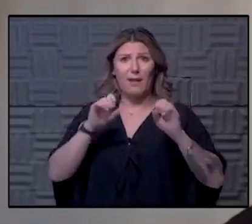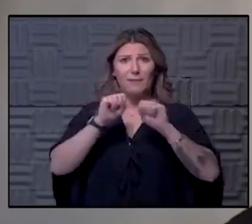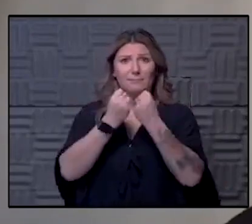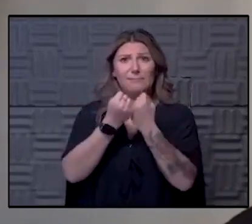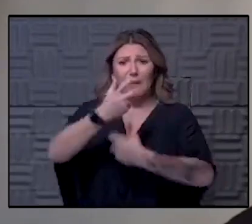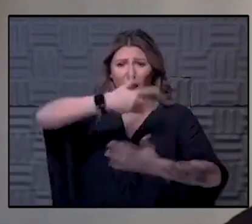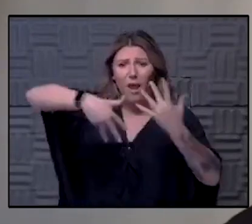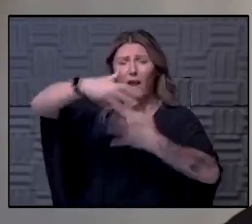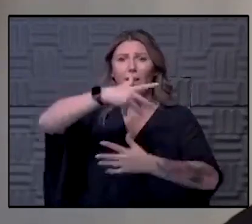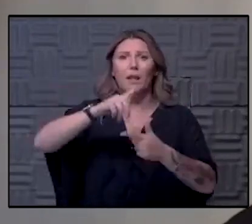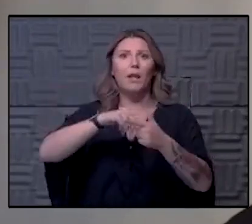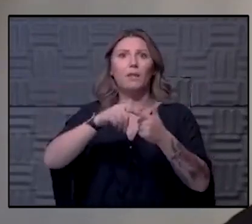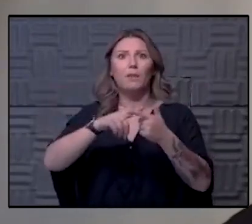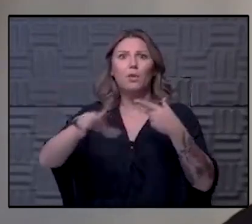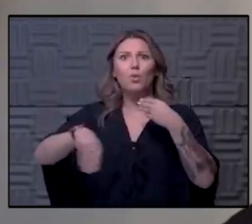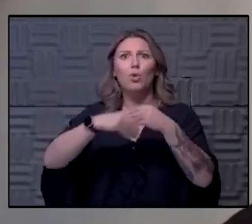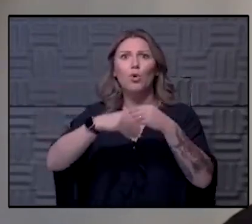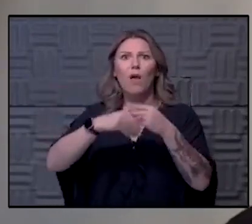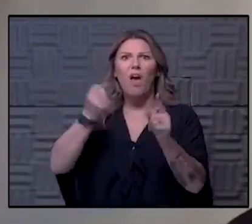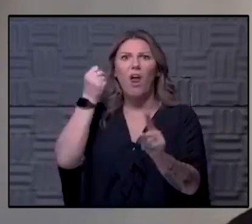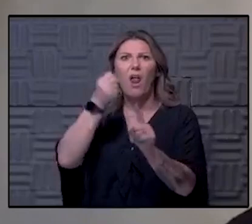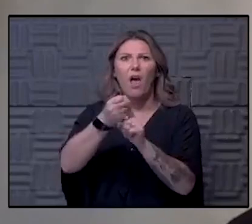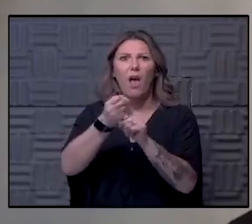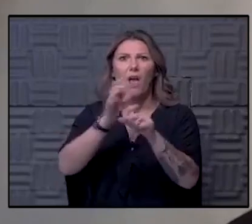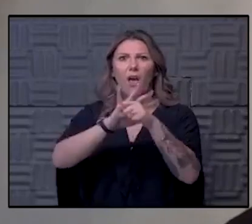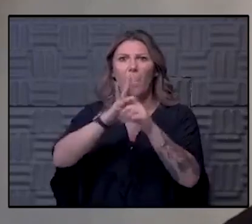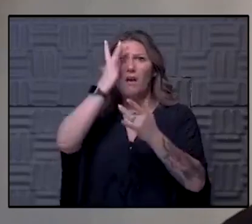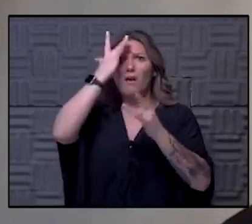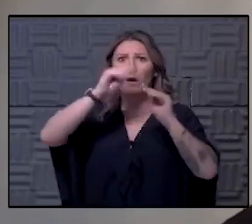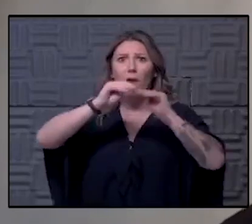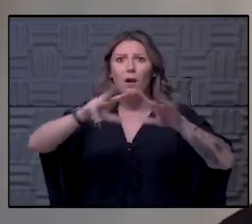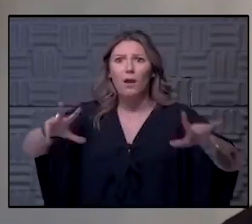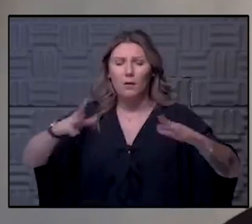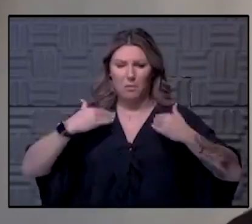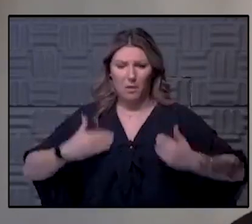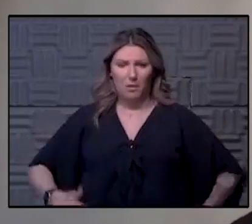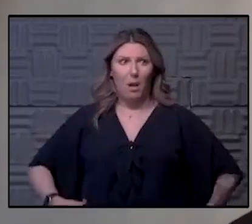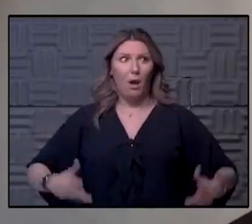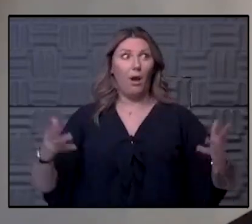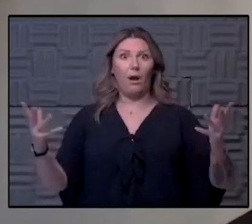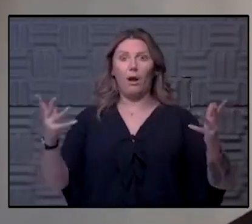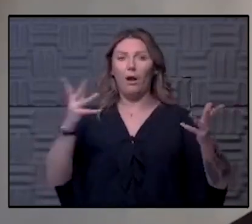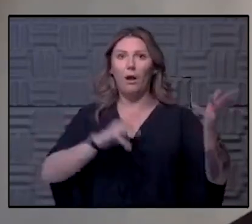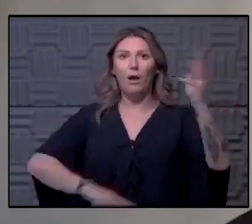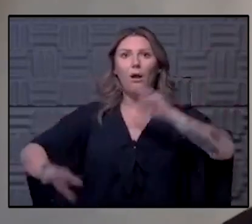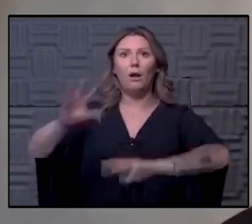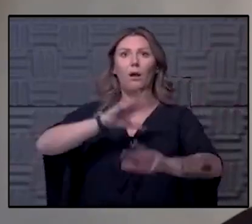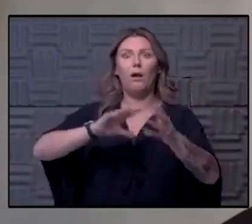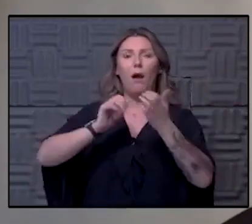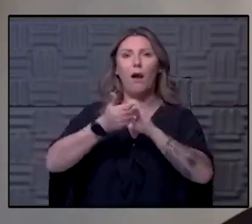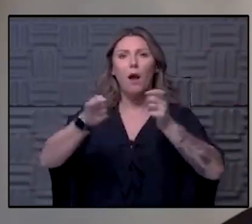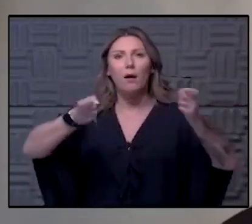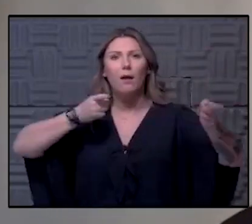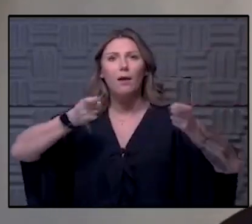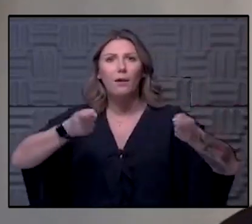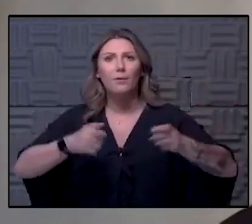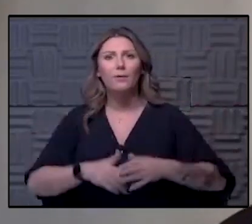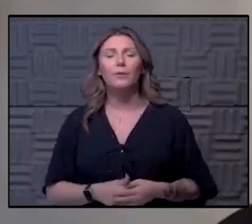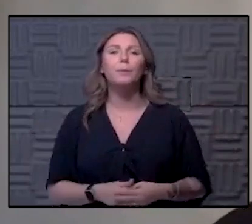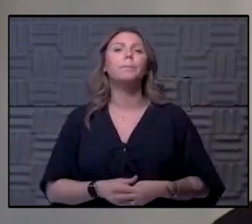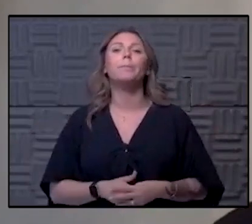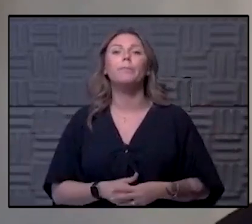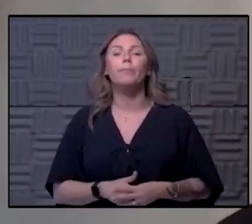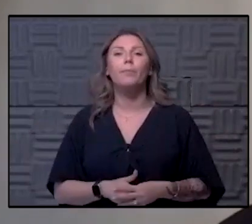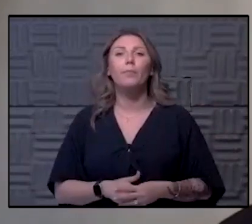a pandemic on top of that, and our bodies are just going, what the heck? Like, how are we supposed to deal with this? And I think